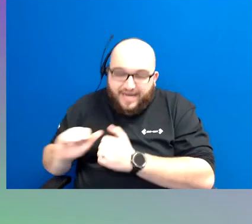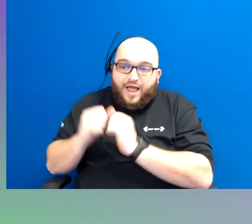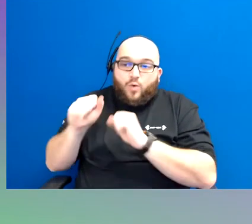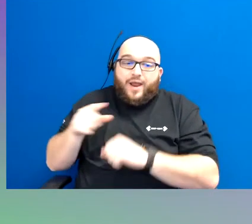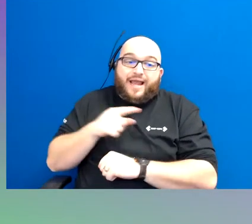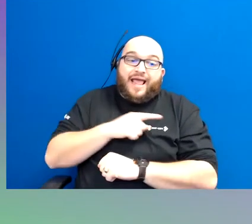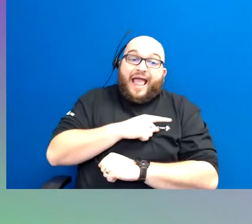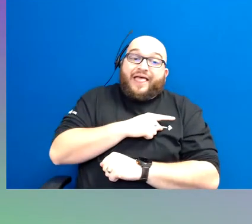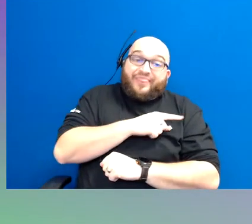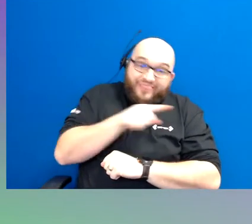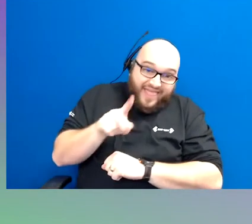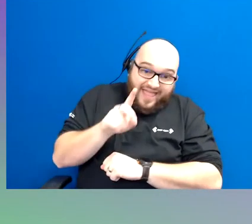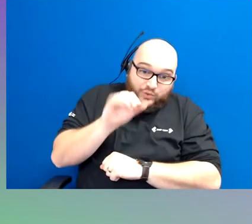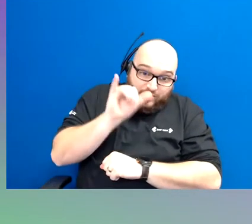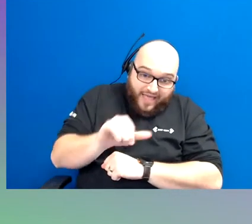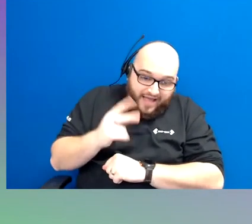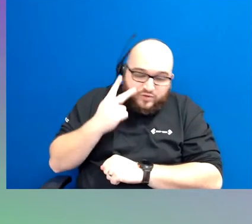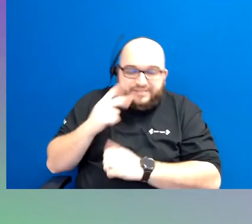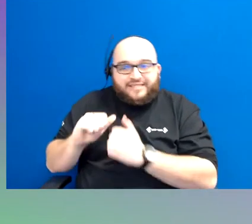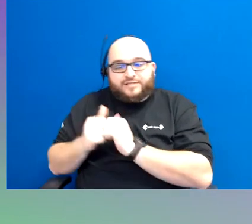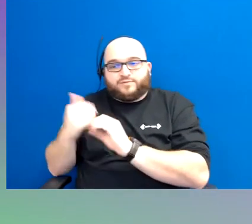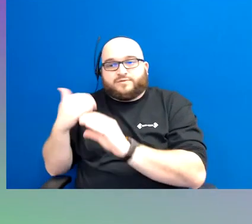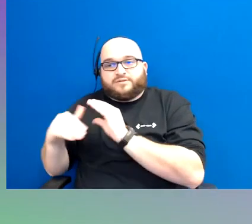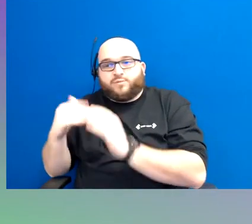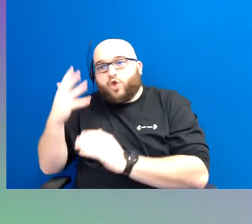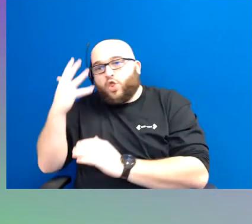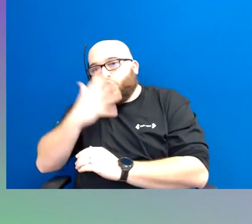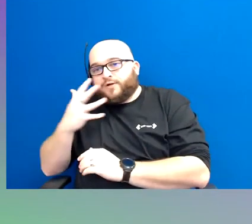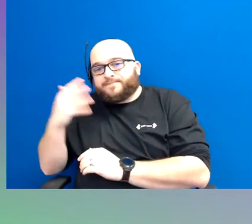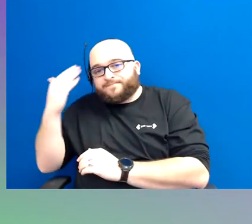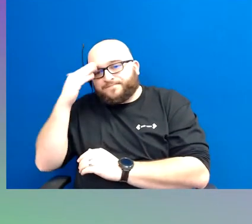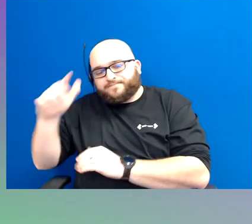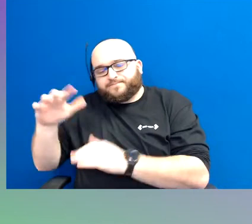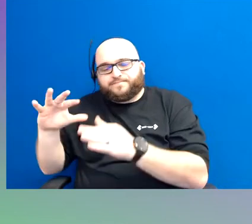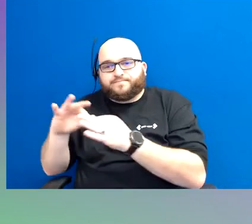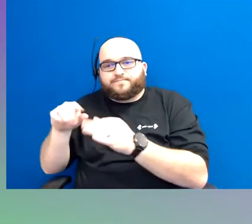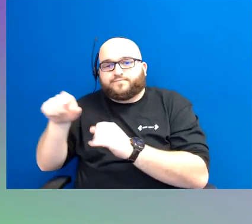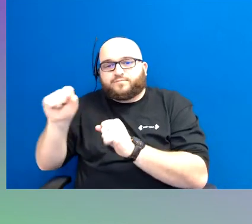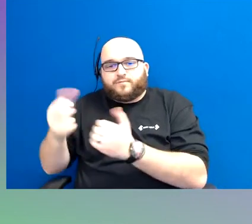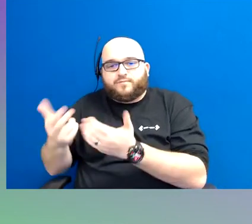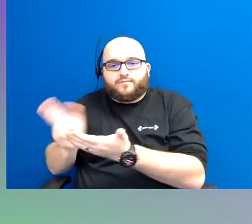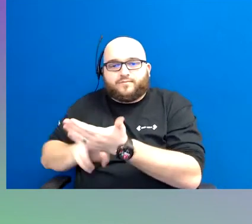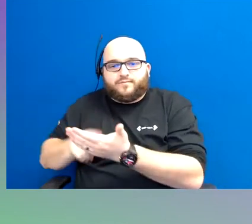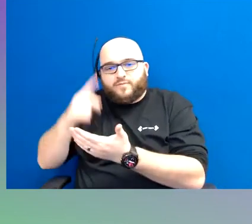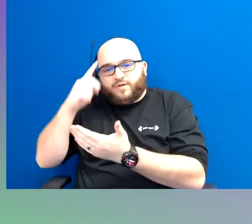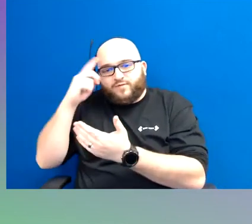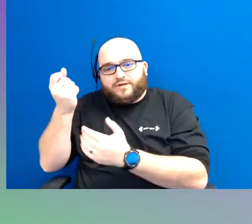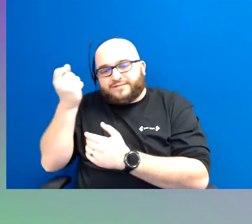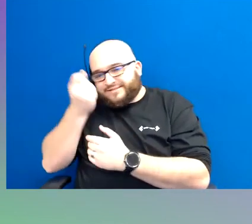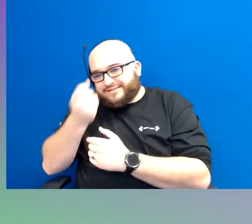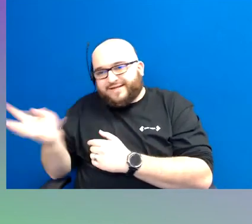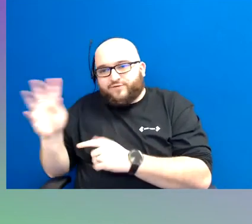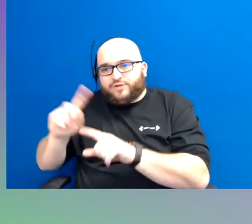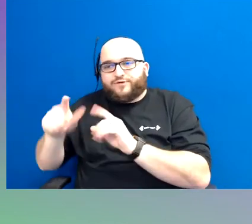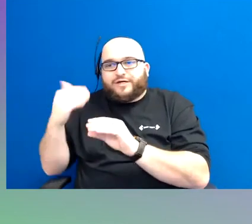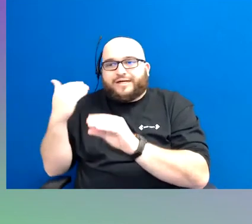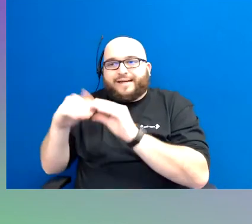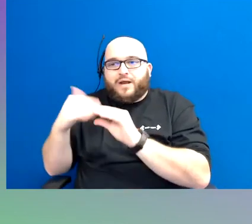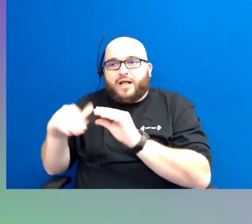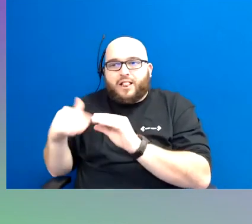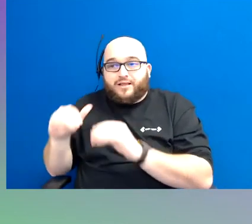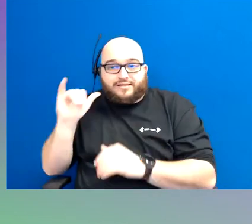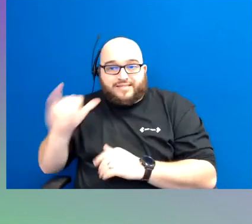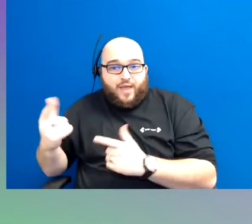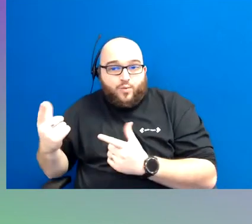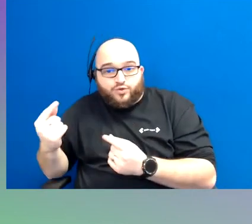to check how the emails are looking? I know you mentioned you could sign up for a bunch of different email providers. Is that what you do,